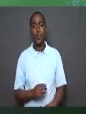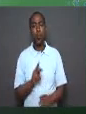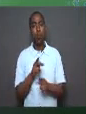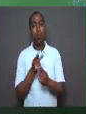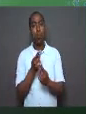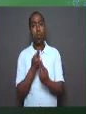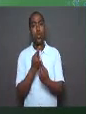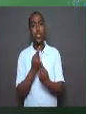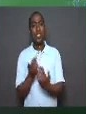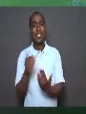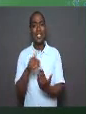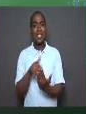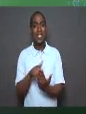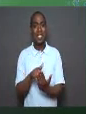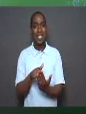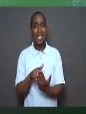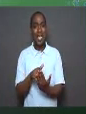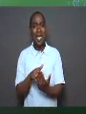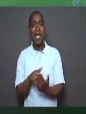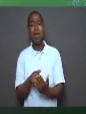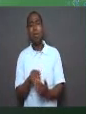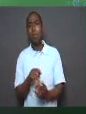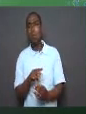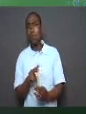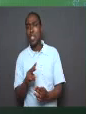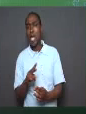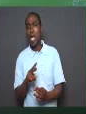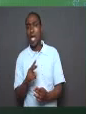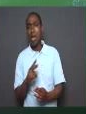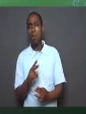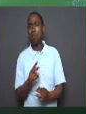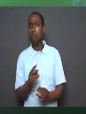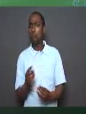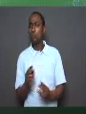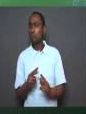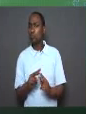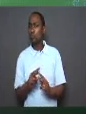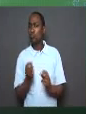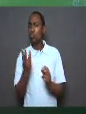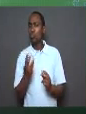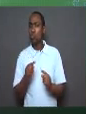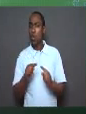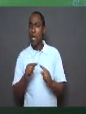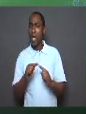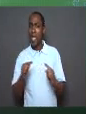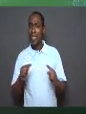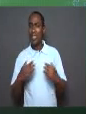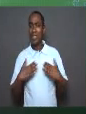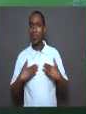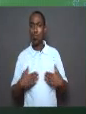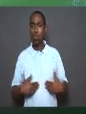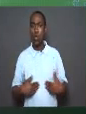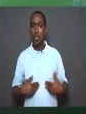Proteins also play an essential role in creating antibodies that protect